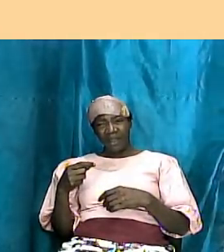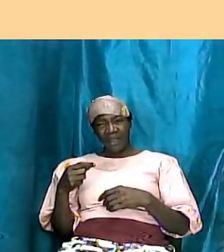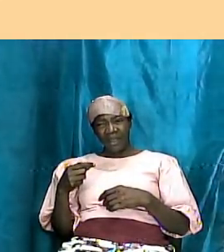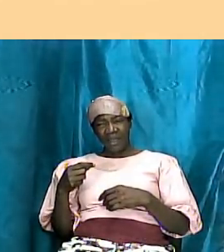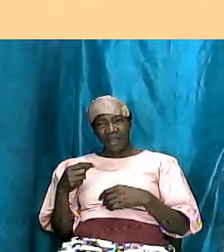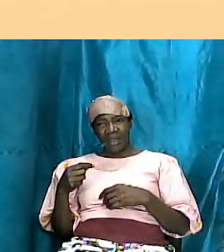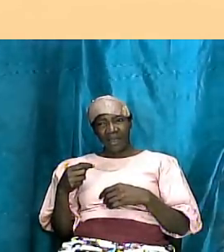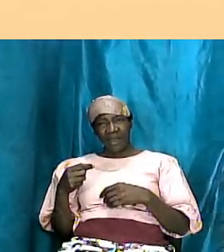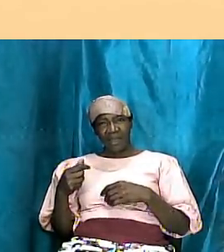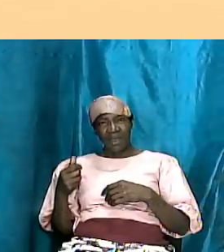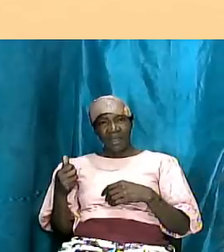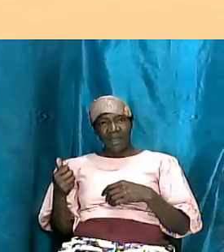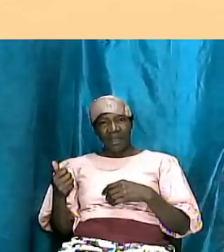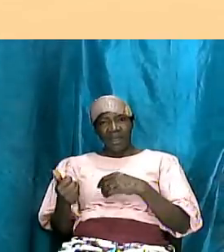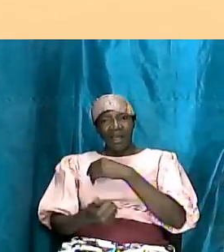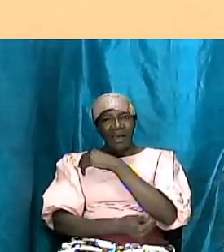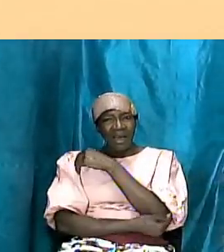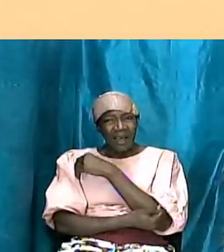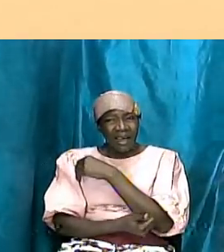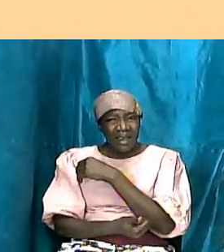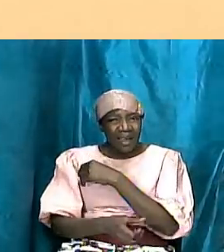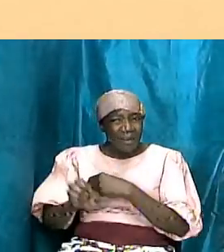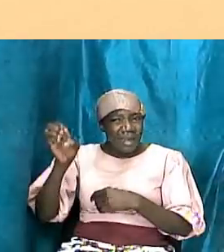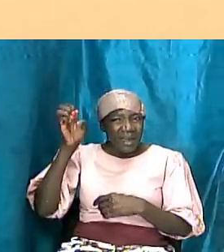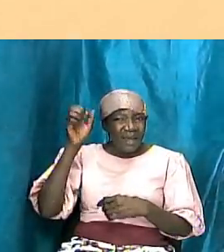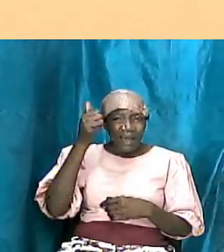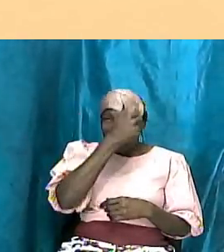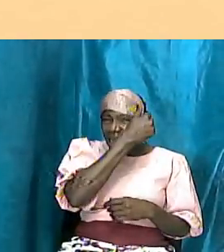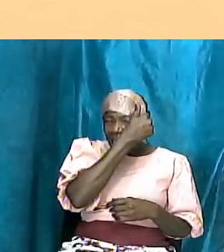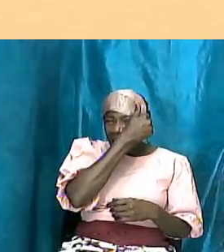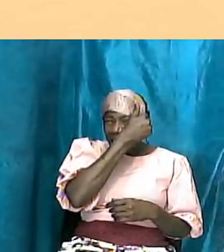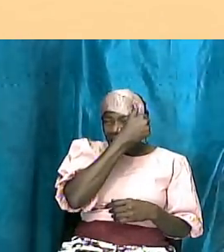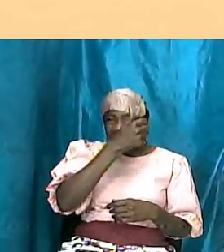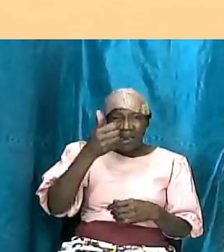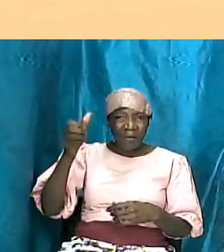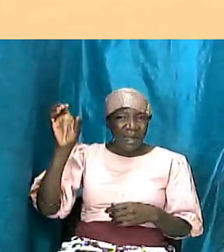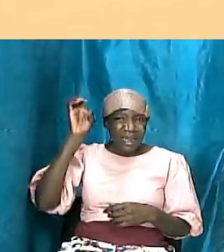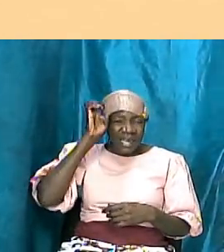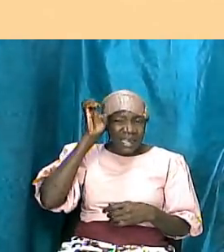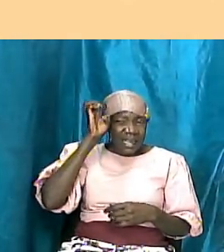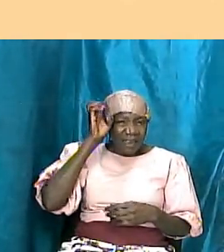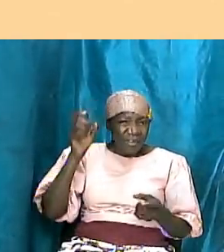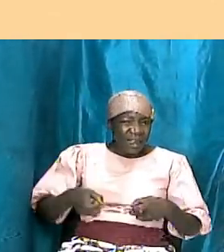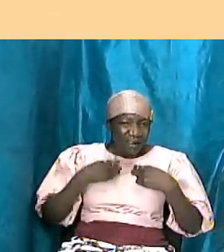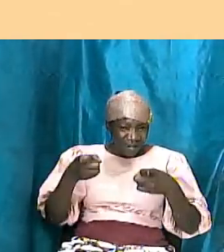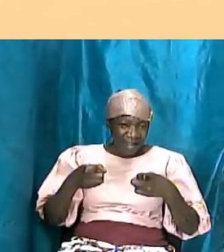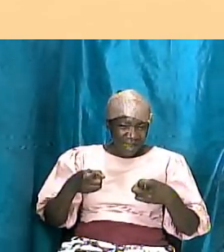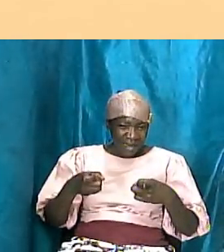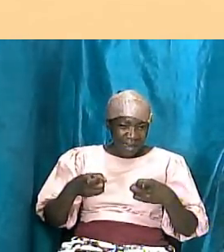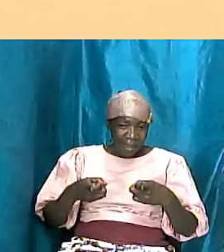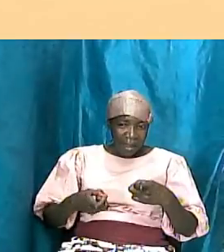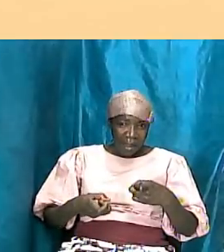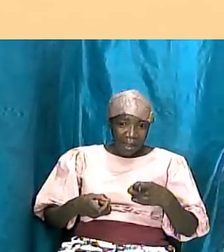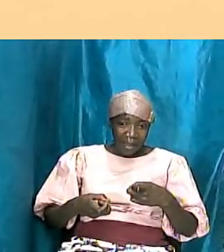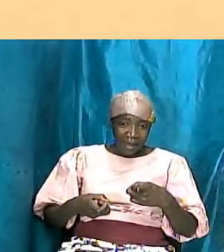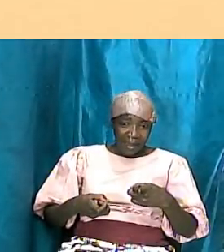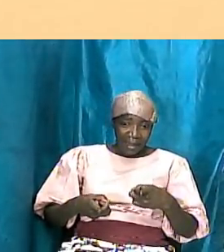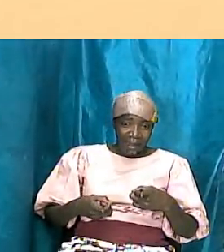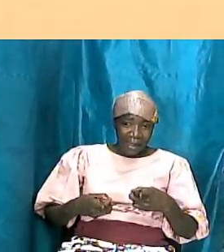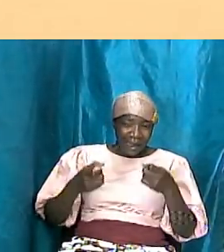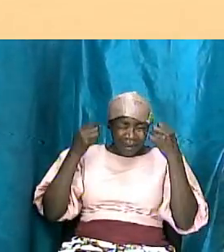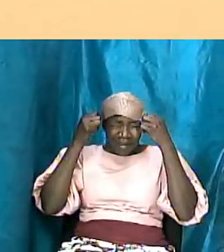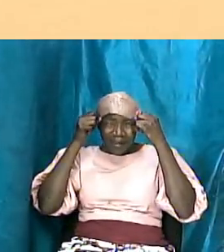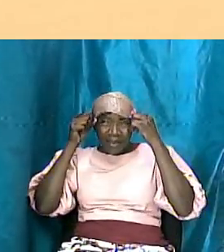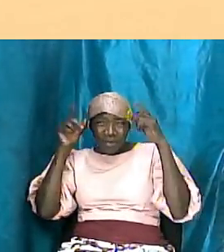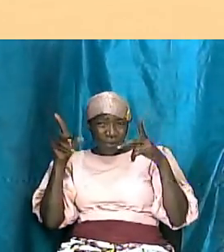took God off guard, even to some small extent. And so God had to now change the game plan and to